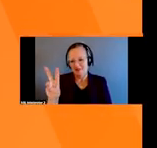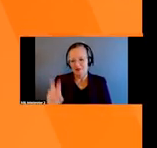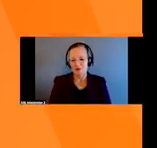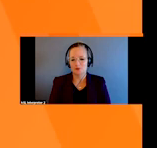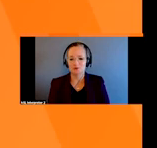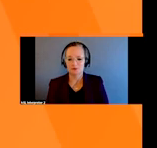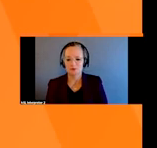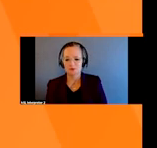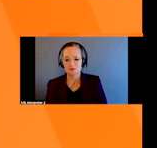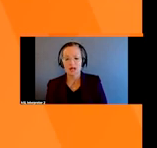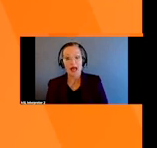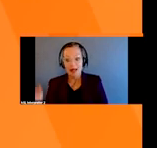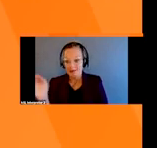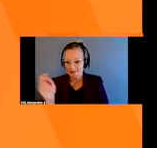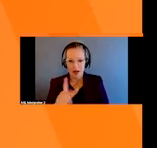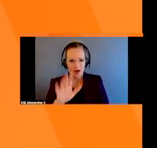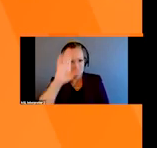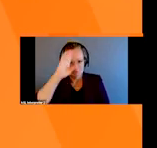Very sorry about that.